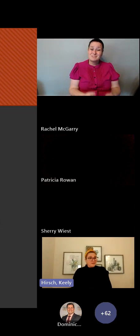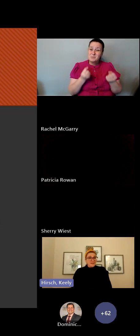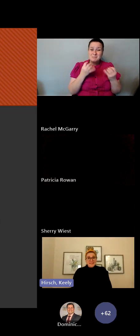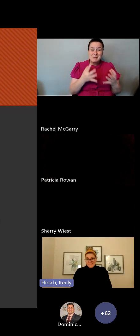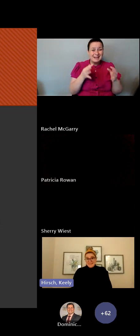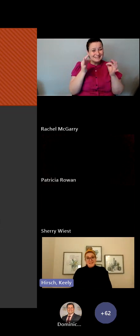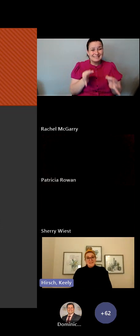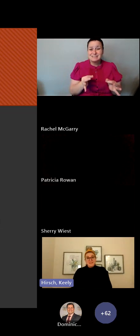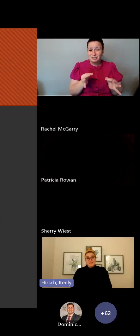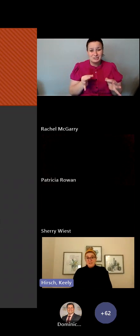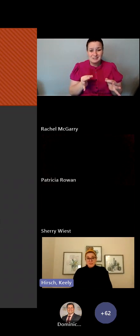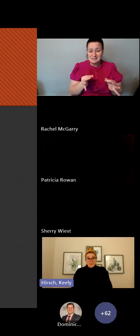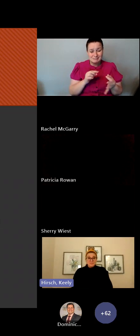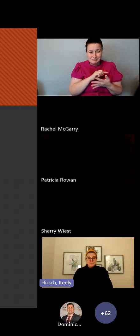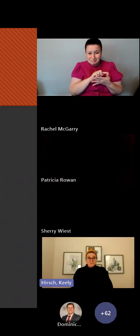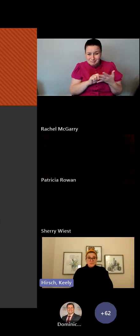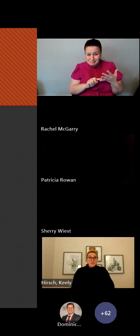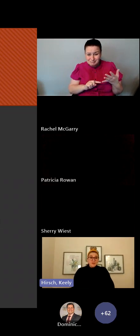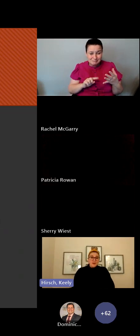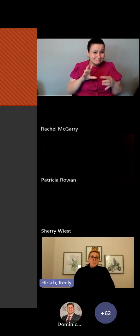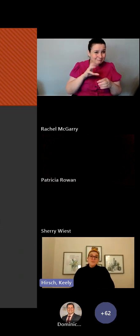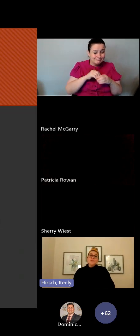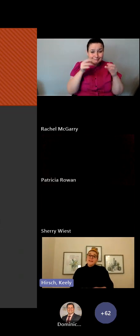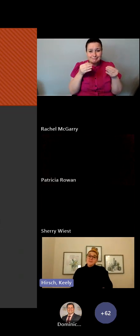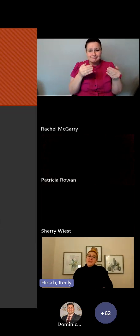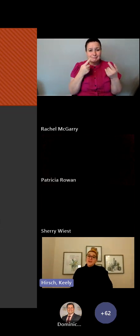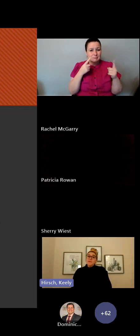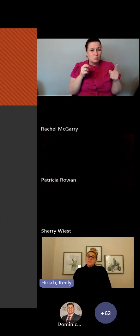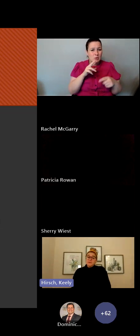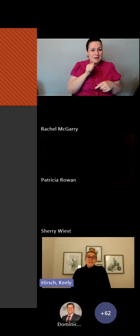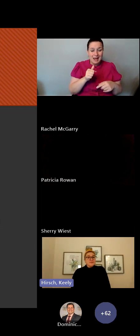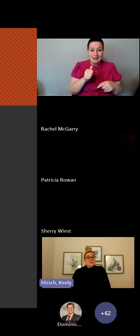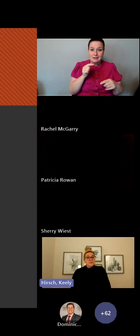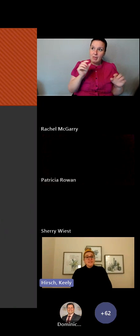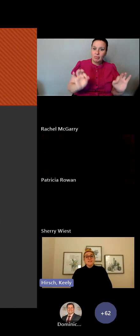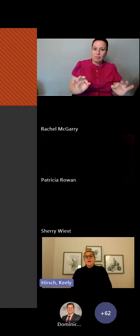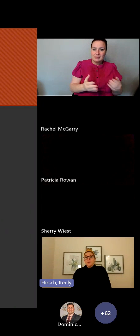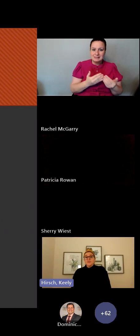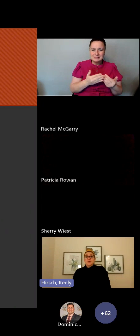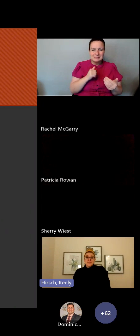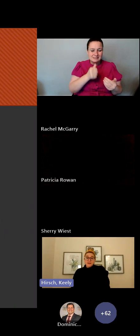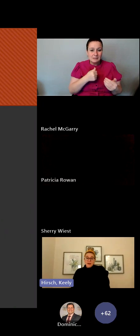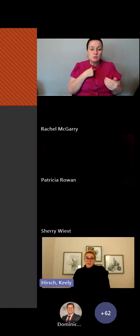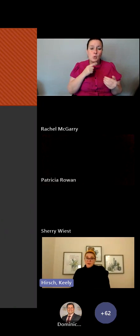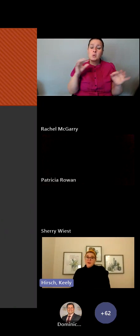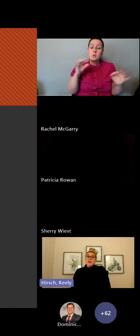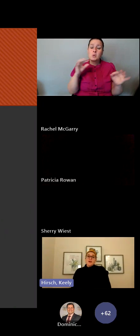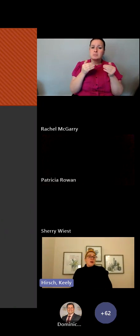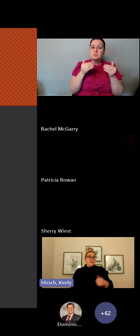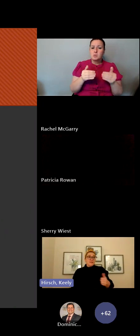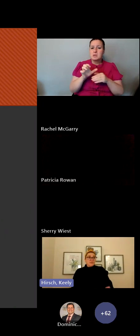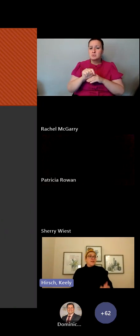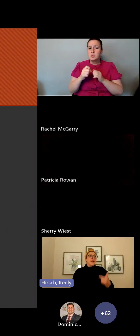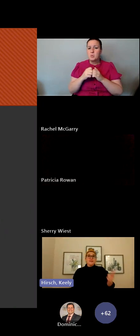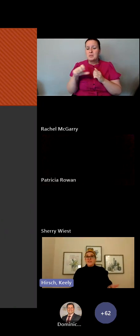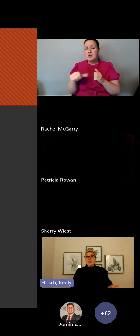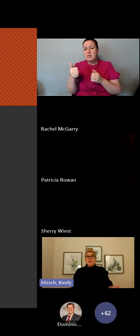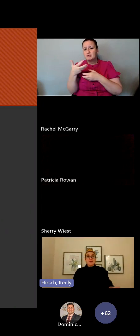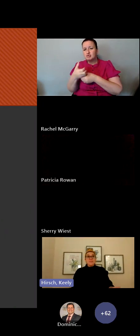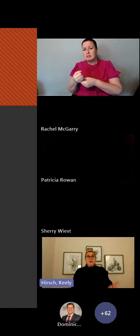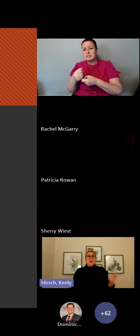a very easy thing to do. So that's why it could be really useful to consult with a trusted other, either a